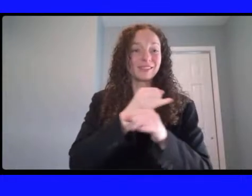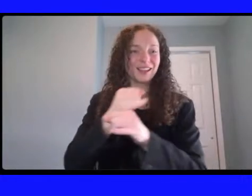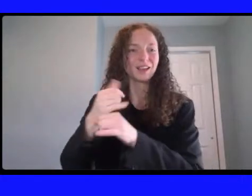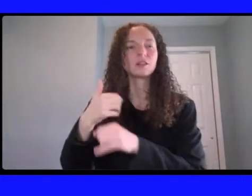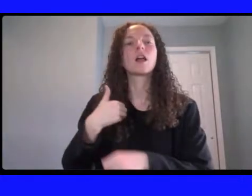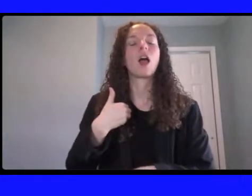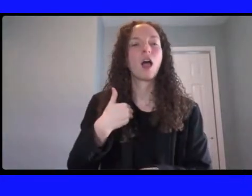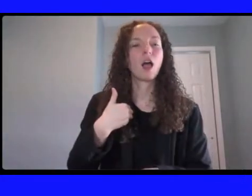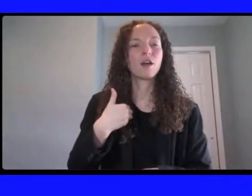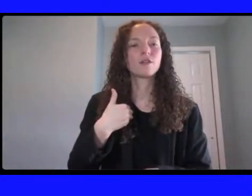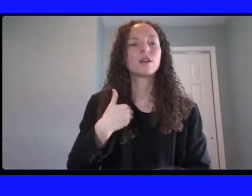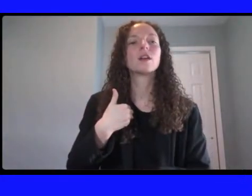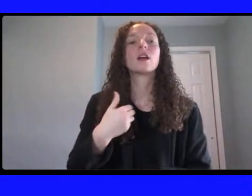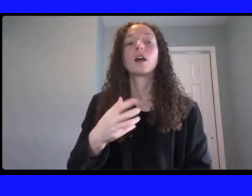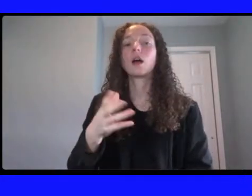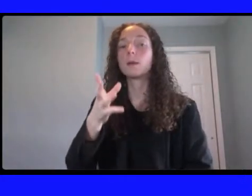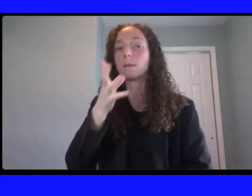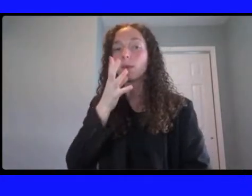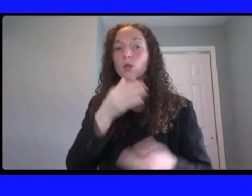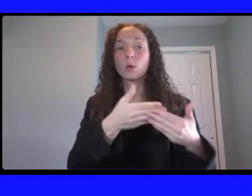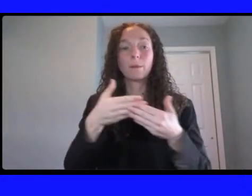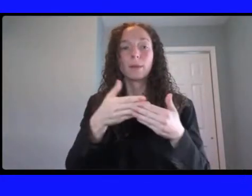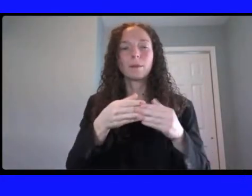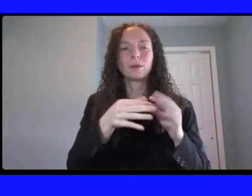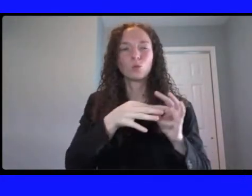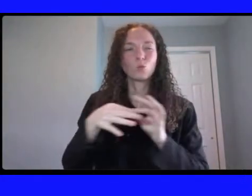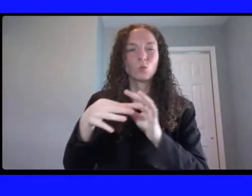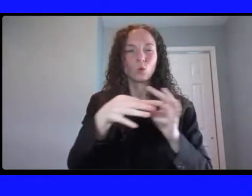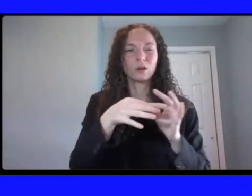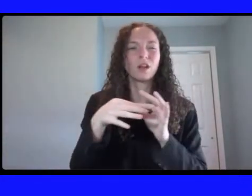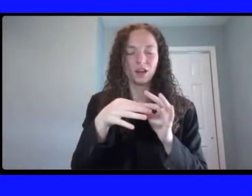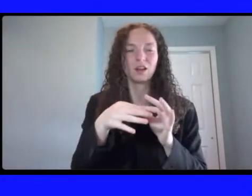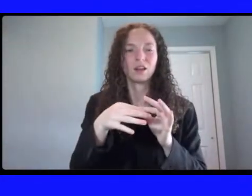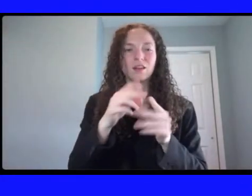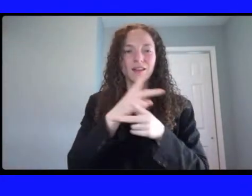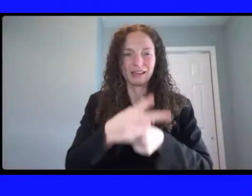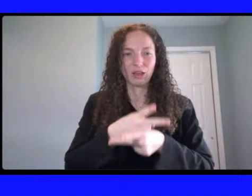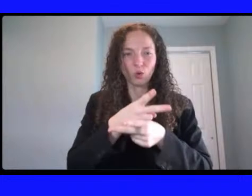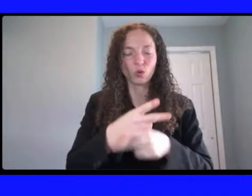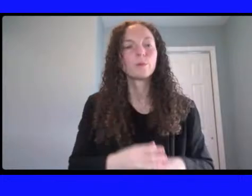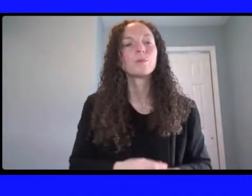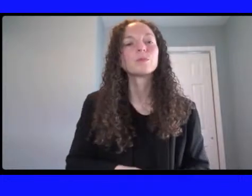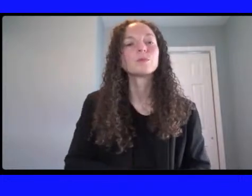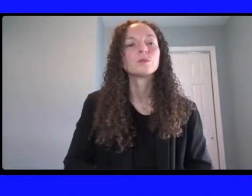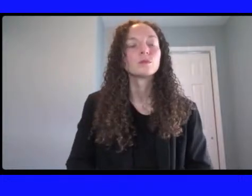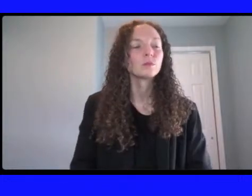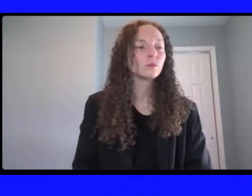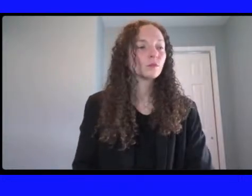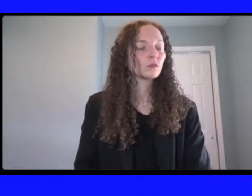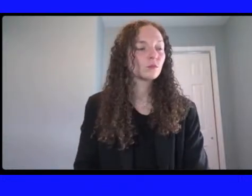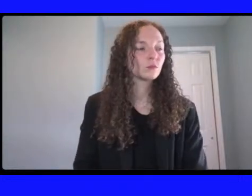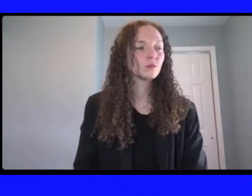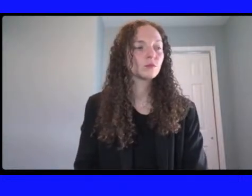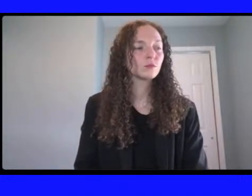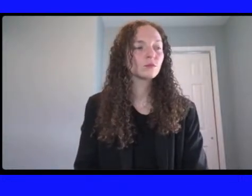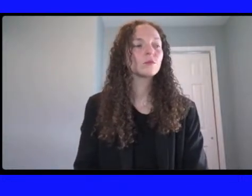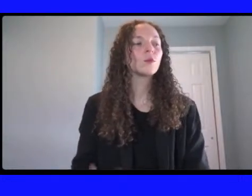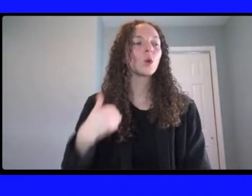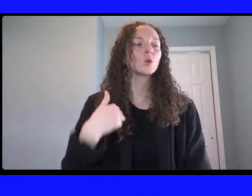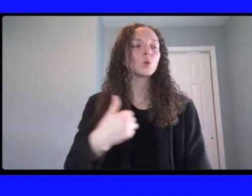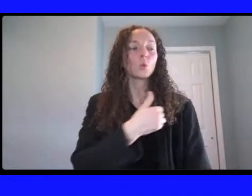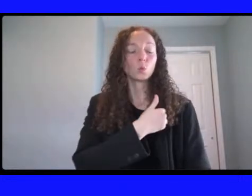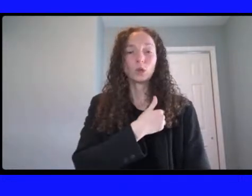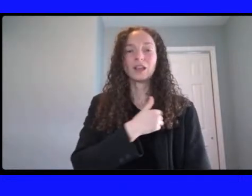was trained in this, and those were all multidisciplinary, multi-specialty teams, and the same with